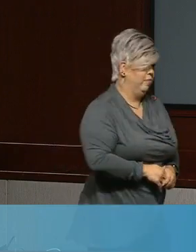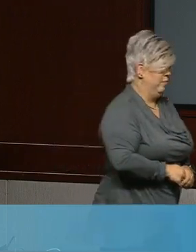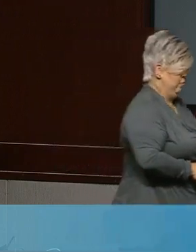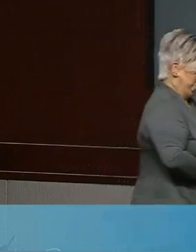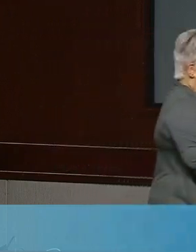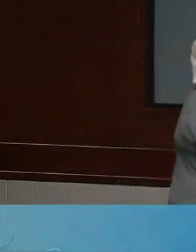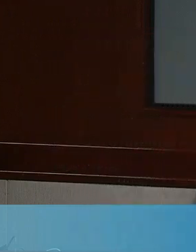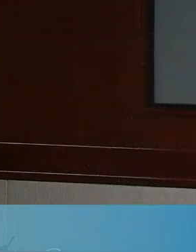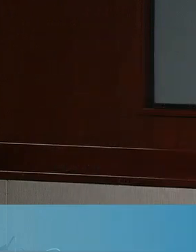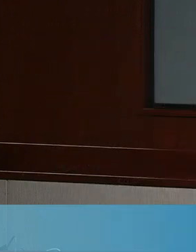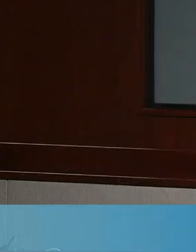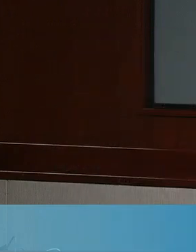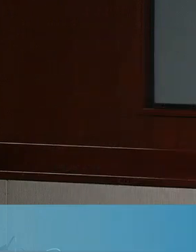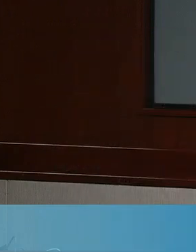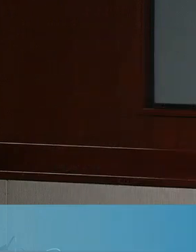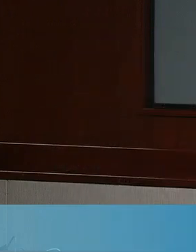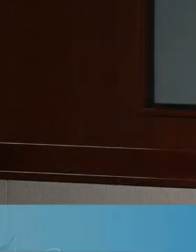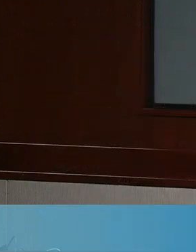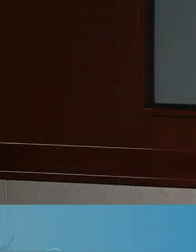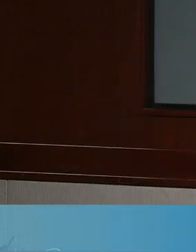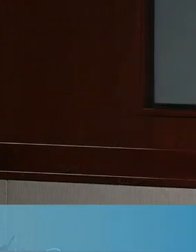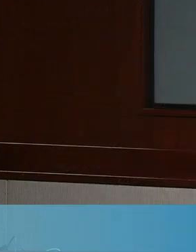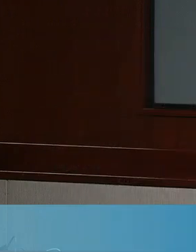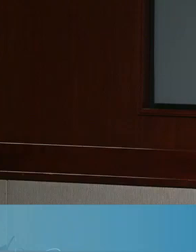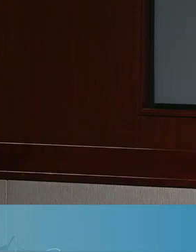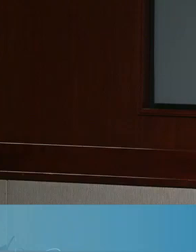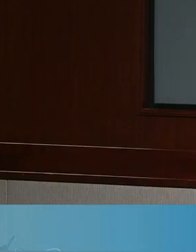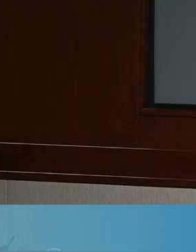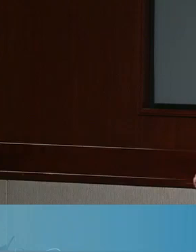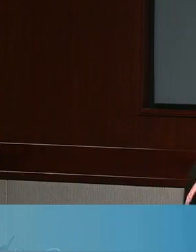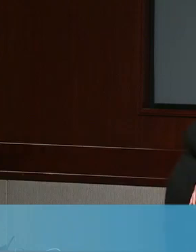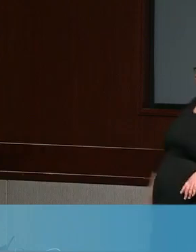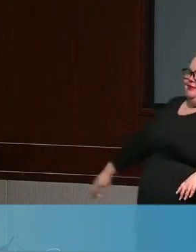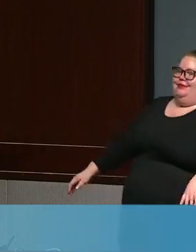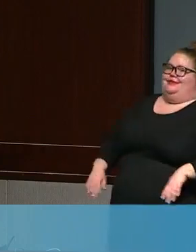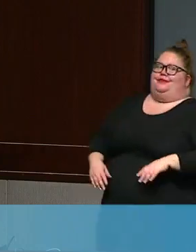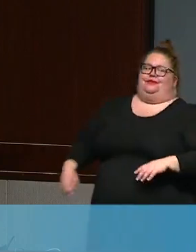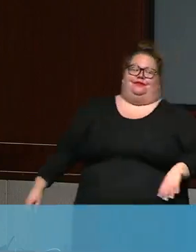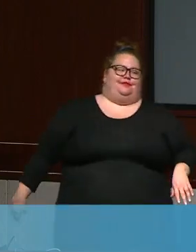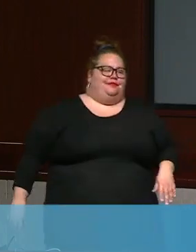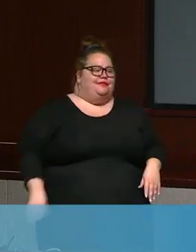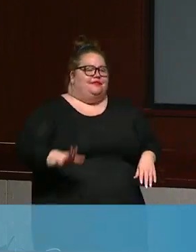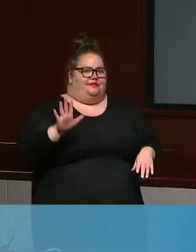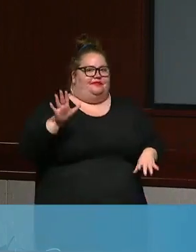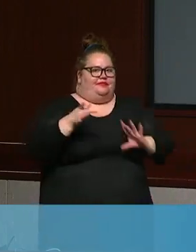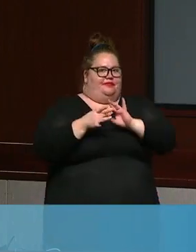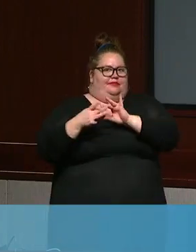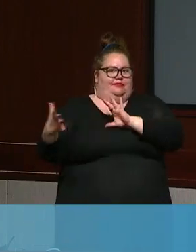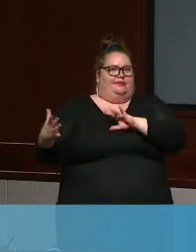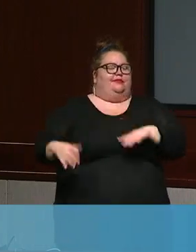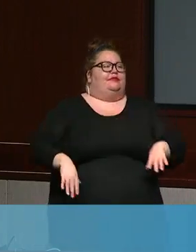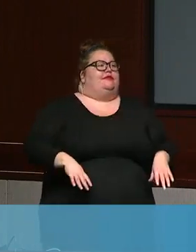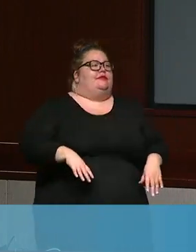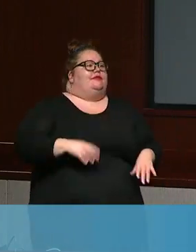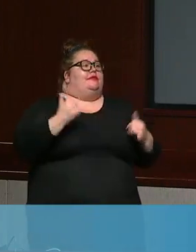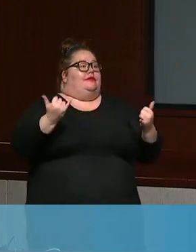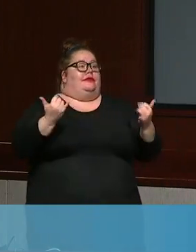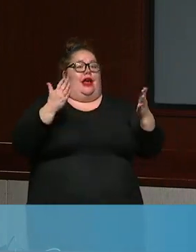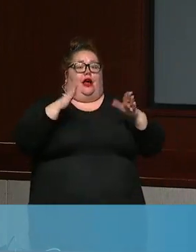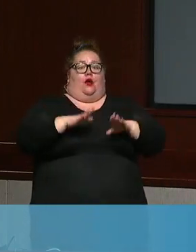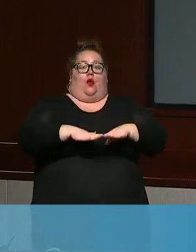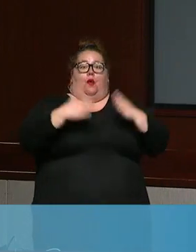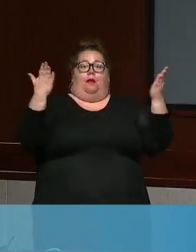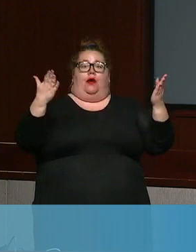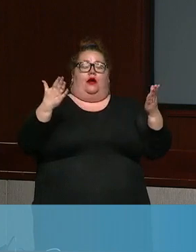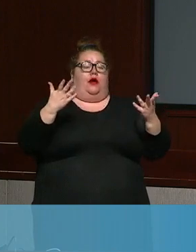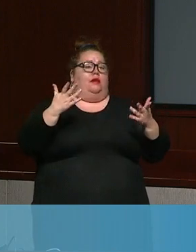Okay. Thanks, I Ryan. think it's more so, like, yeah, I'll let you guys go. Thank you. Okay, so we'll open it up briefly for any last